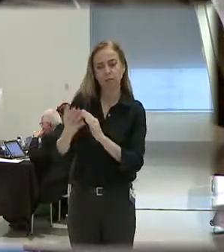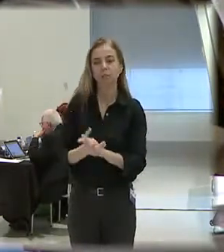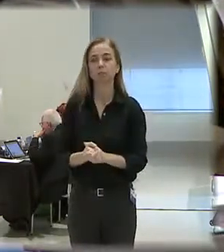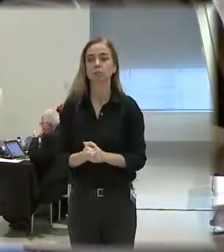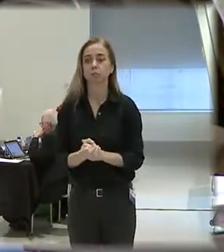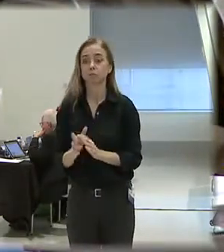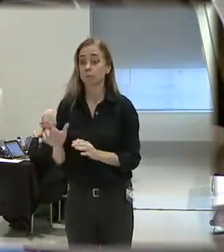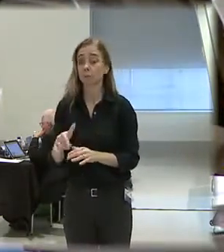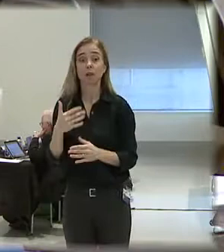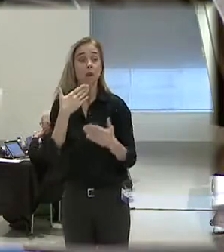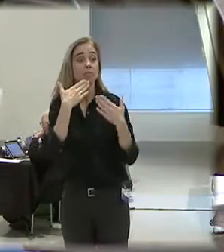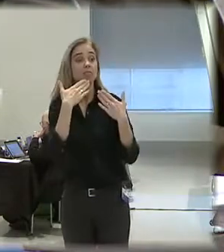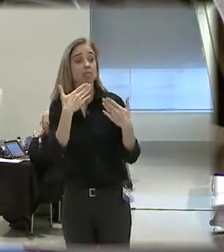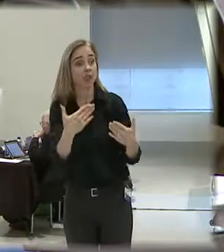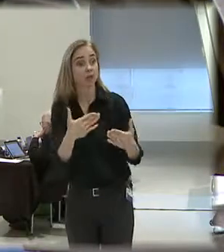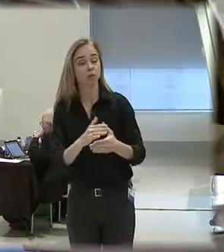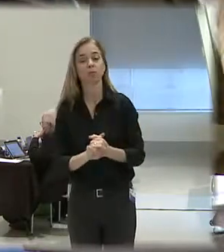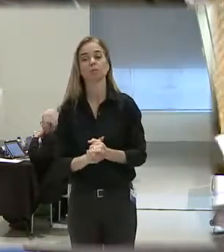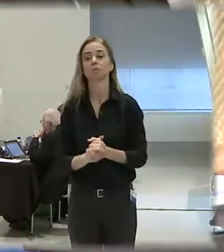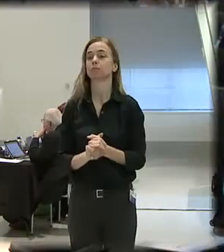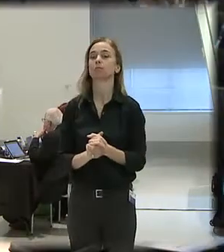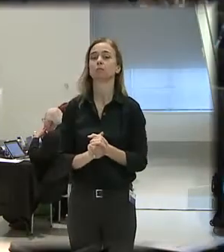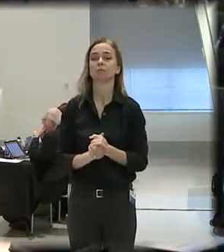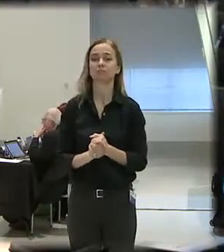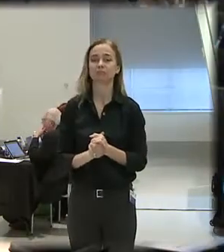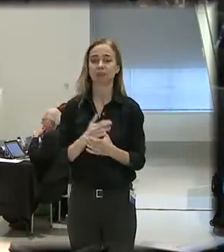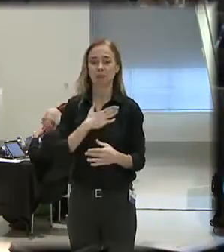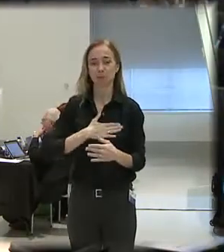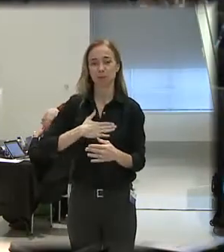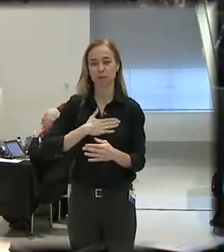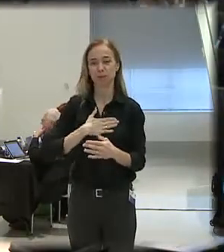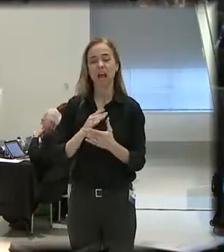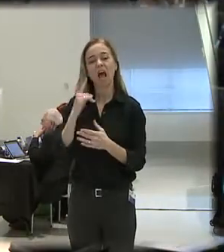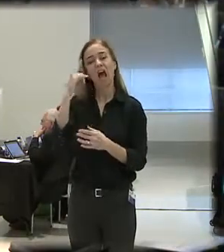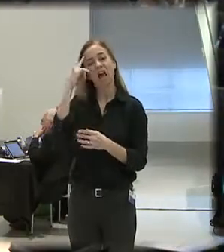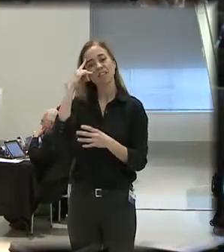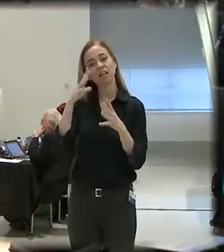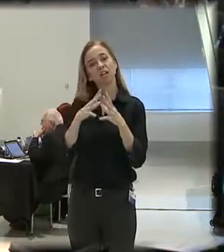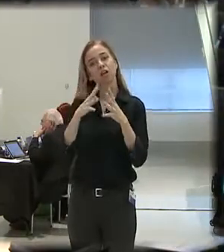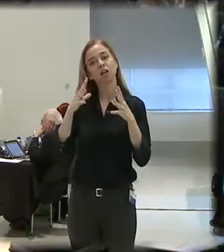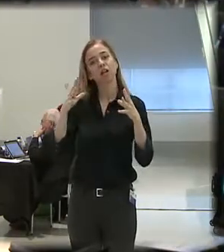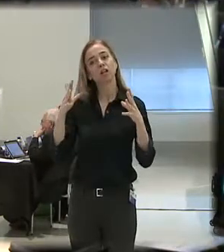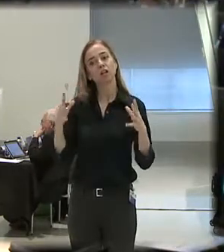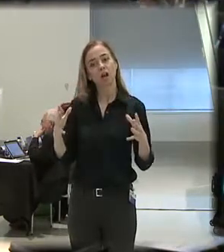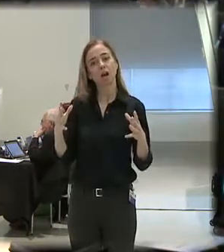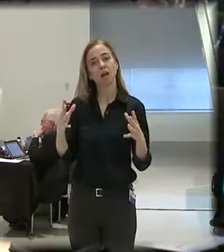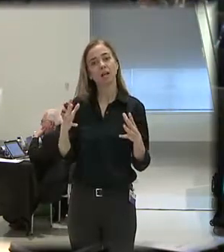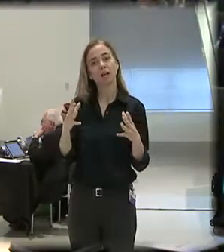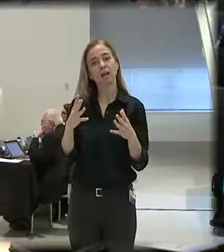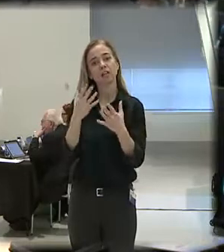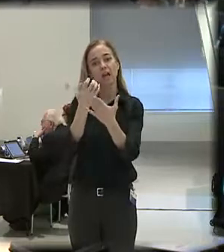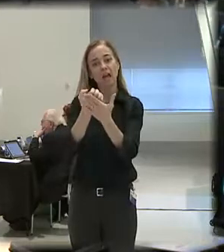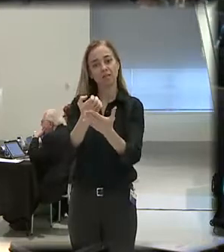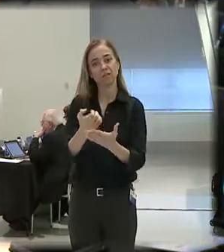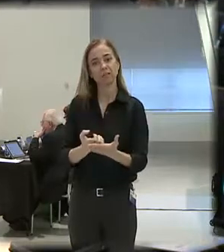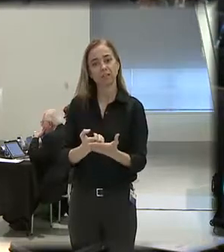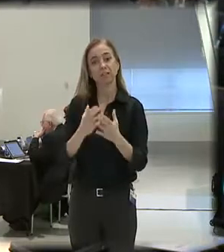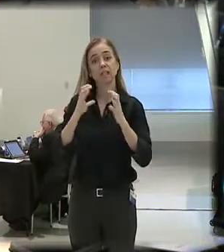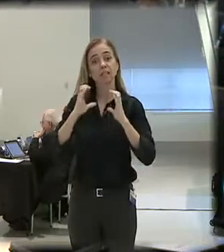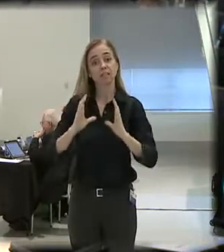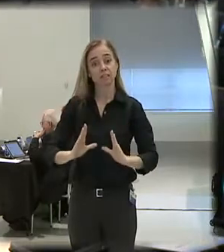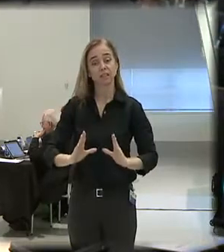Professor? Well, thank you for the softball. Appreciate it. I think there's a lot of anecdotal evidence that citizens